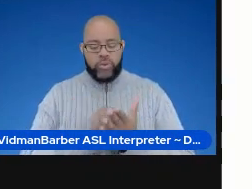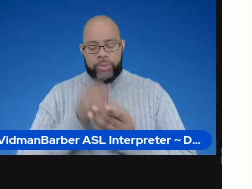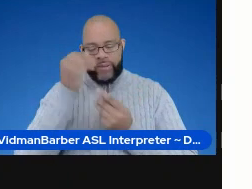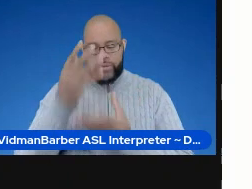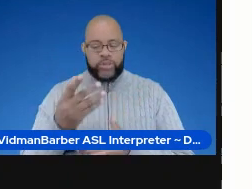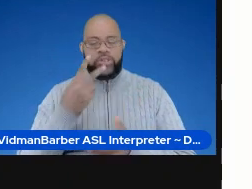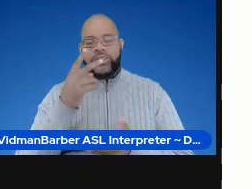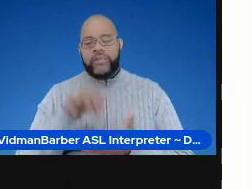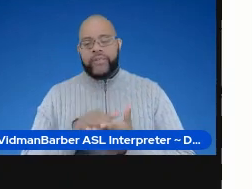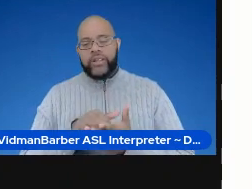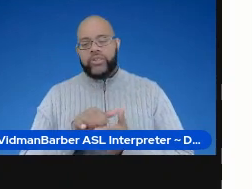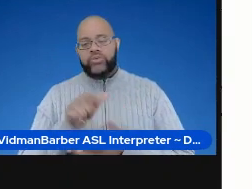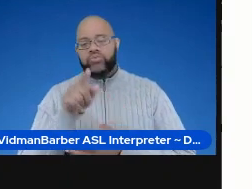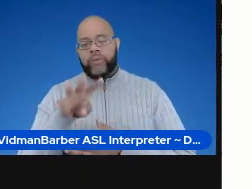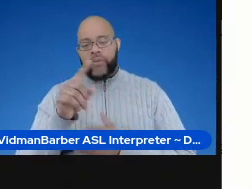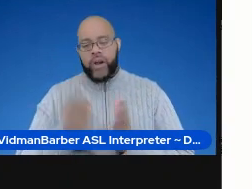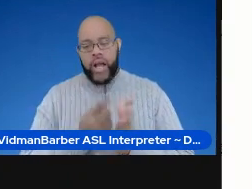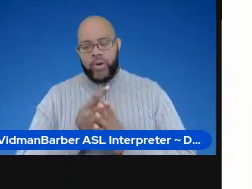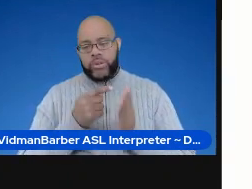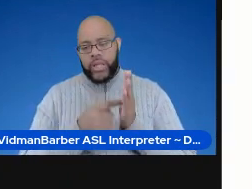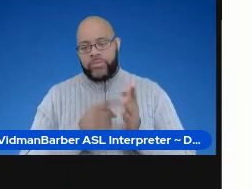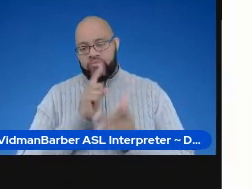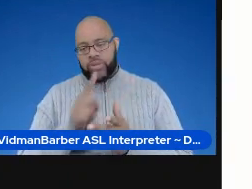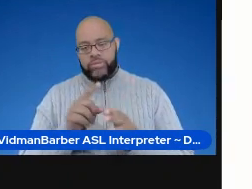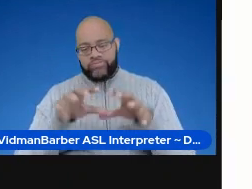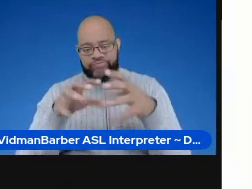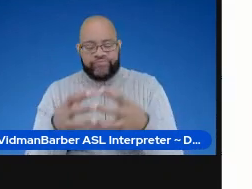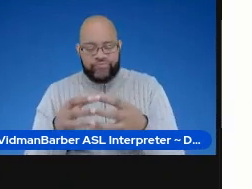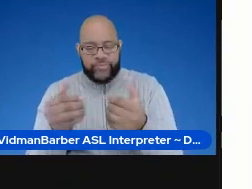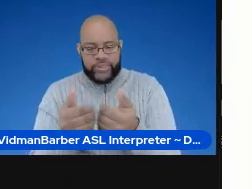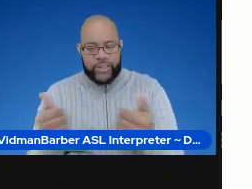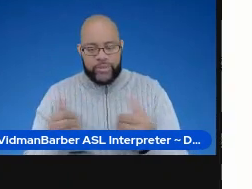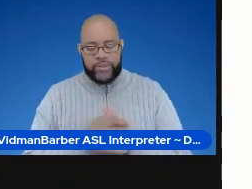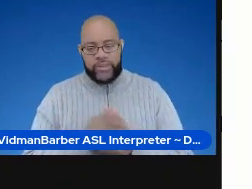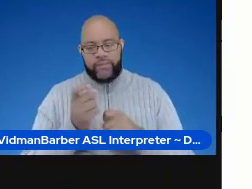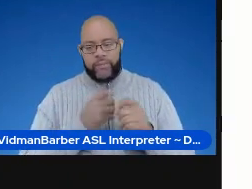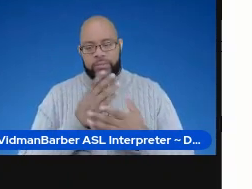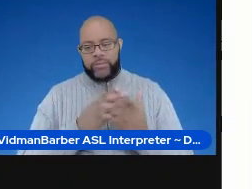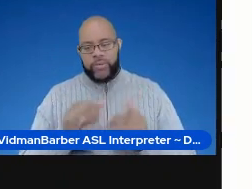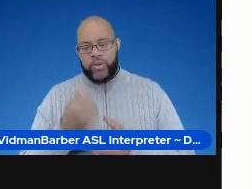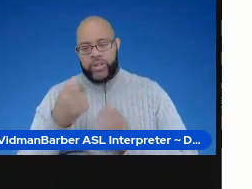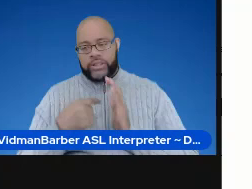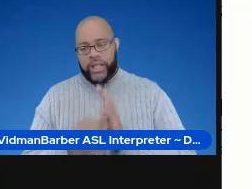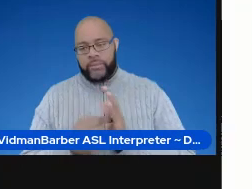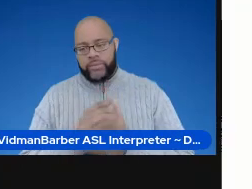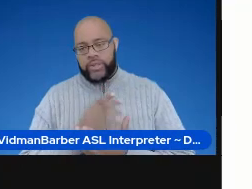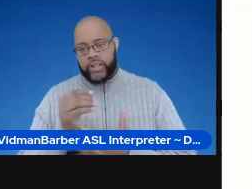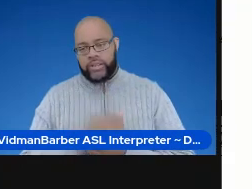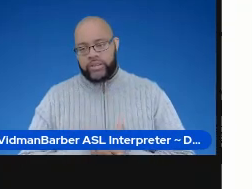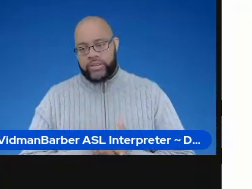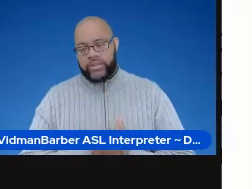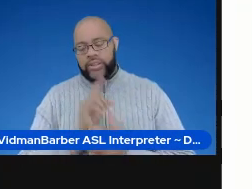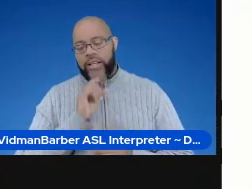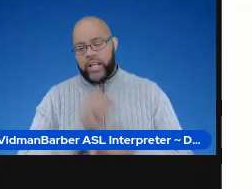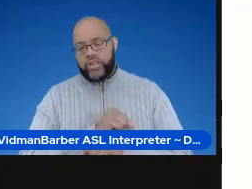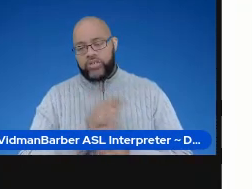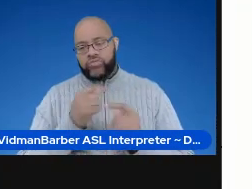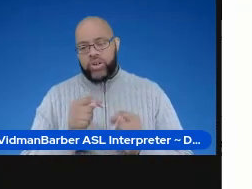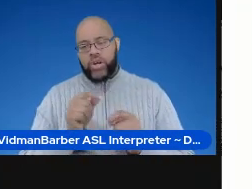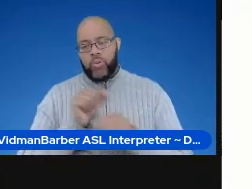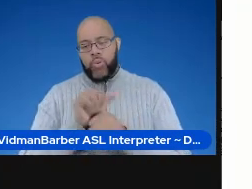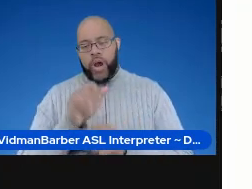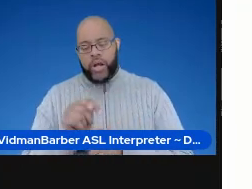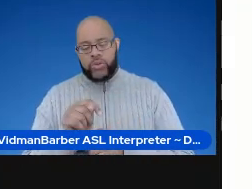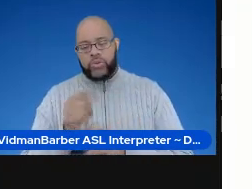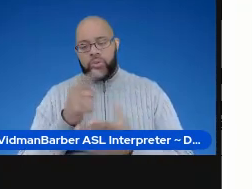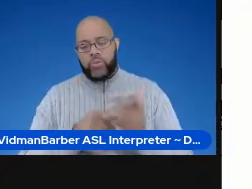can see that the 24-hour samples really cluster separately from the other samples. And you can actually try to work out what